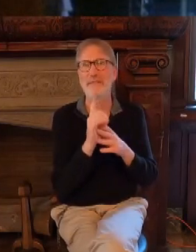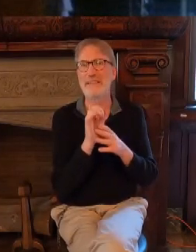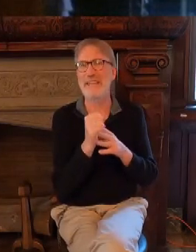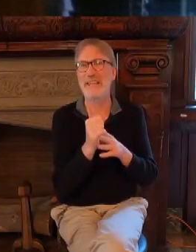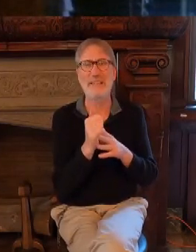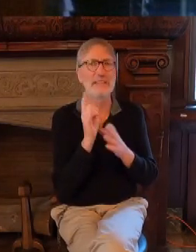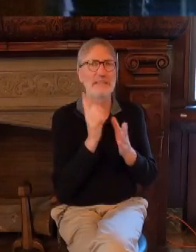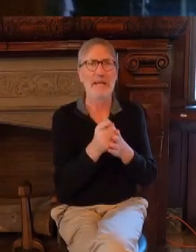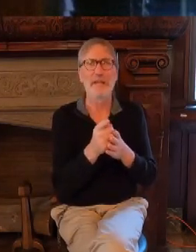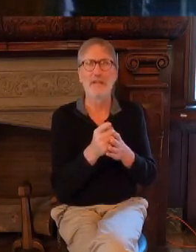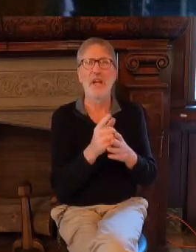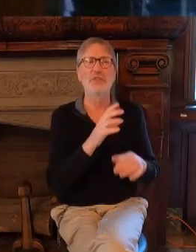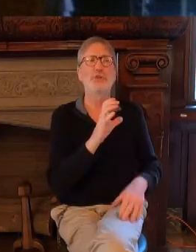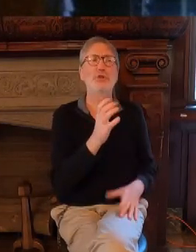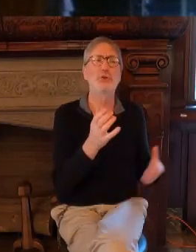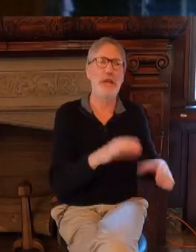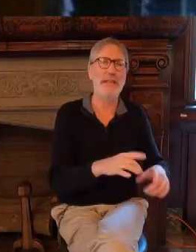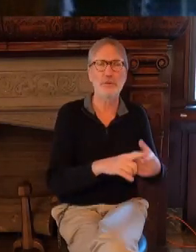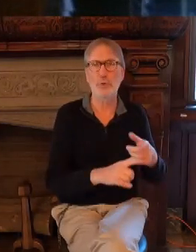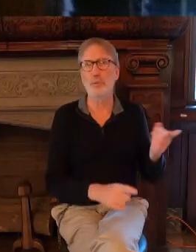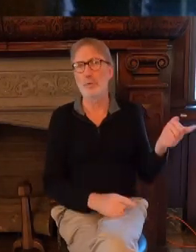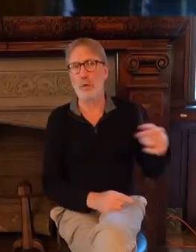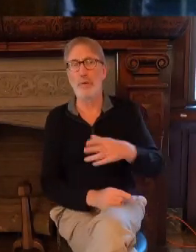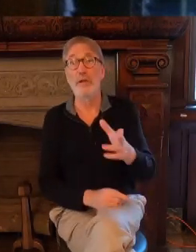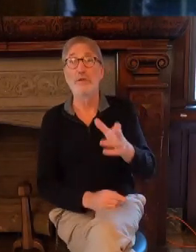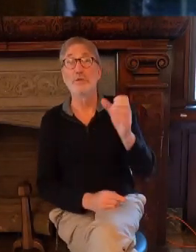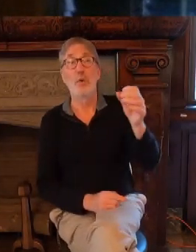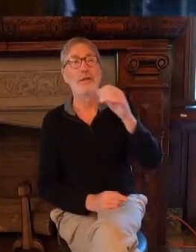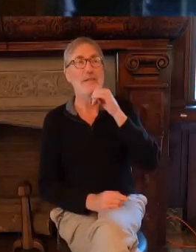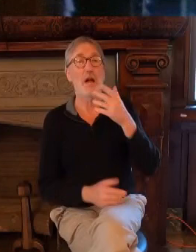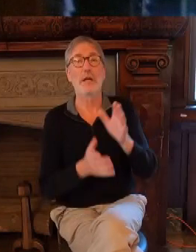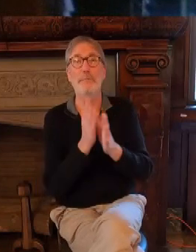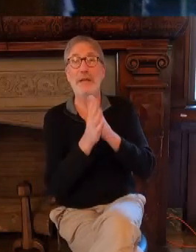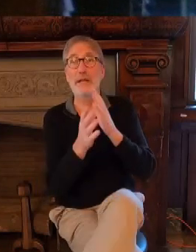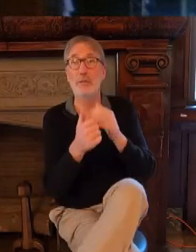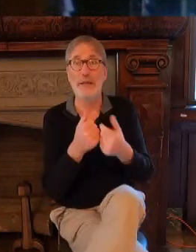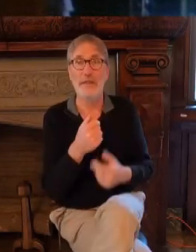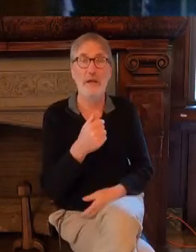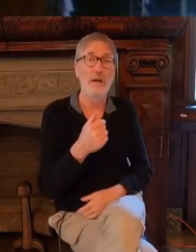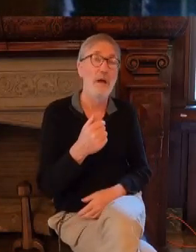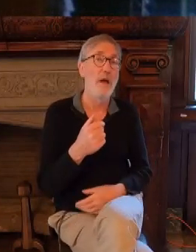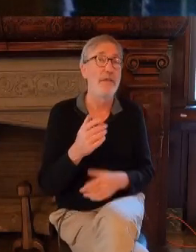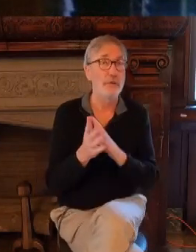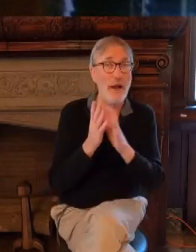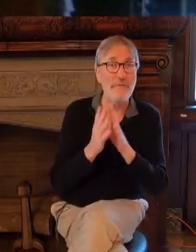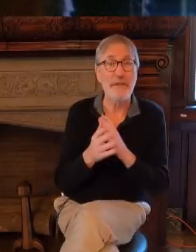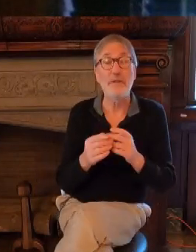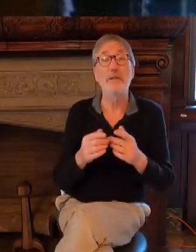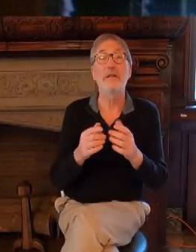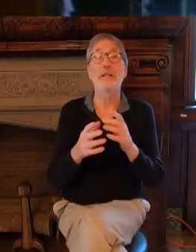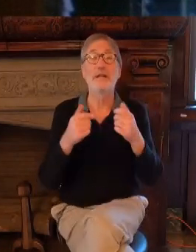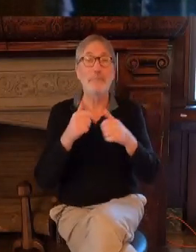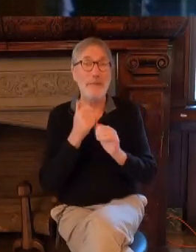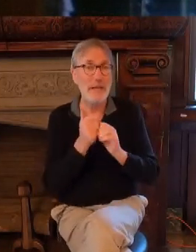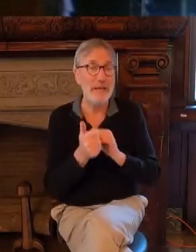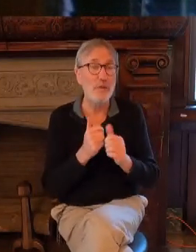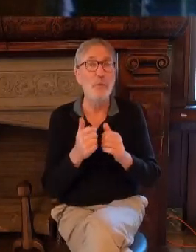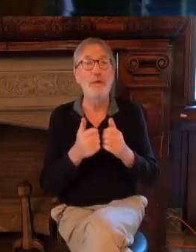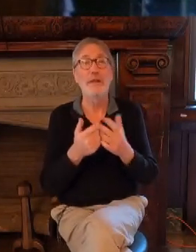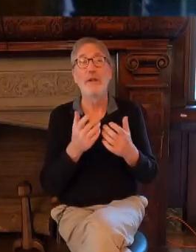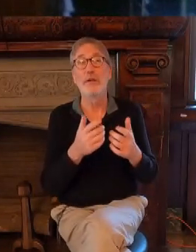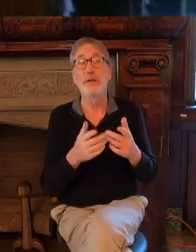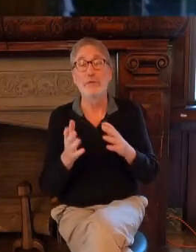5 to 10 second phase. And the idea is that this bus, rather than competing with through movements, they just kind of cut across, slip into